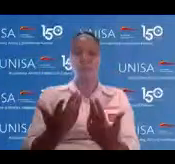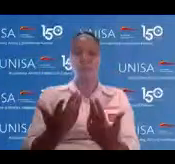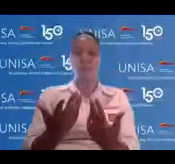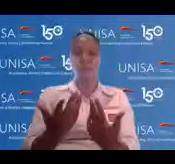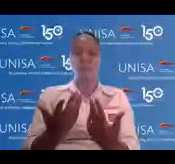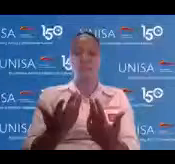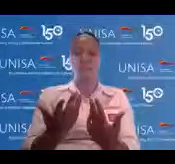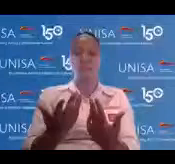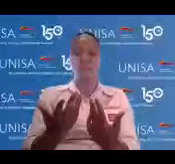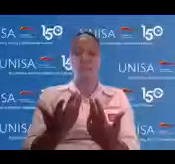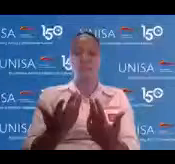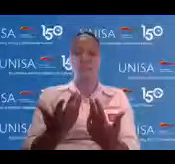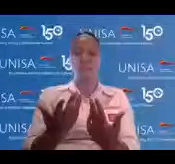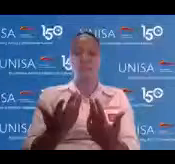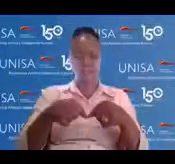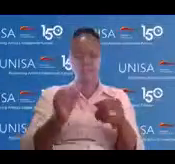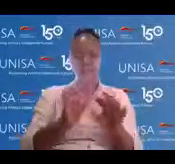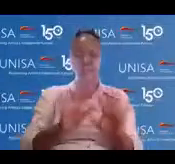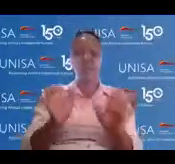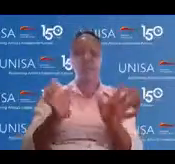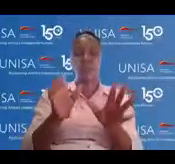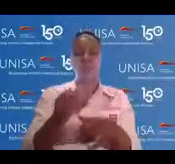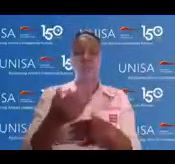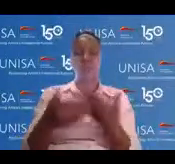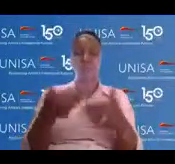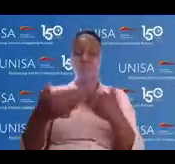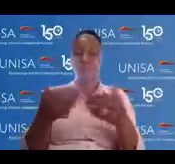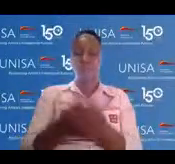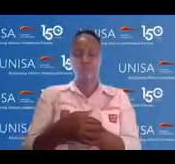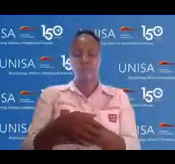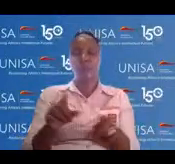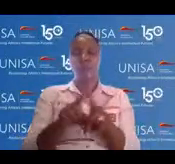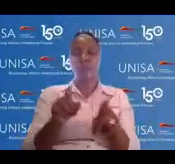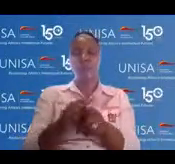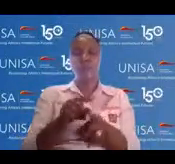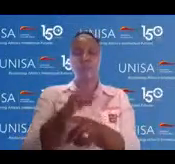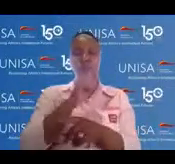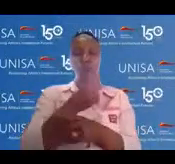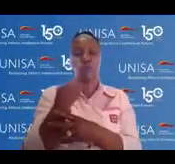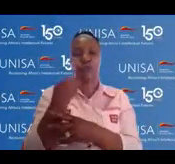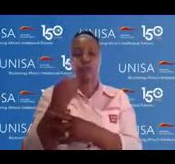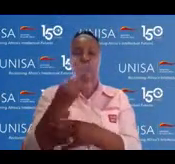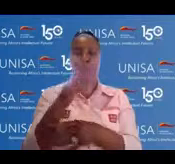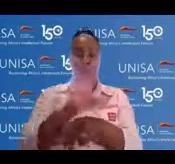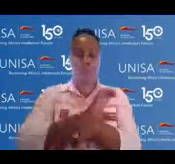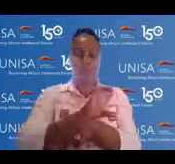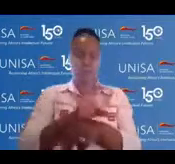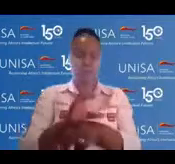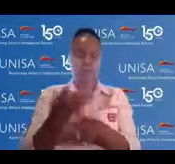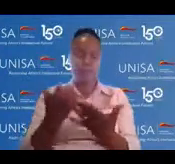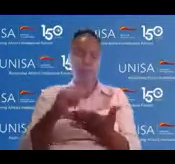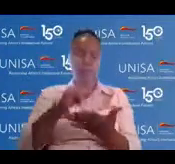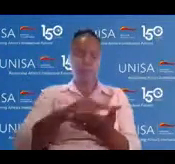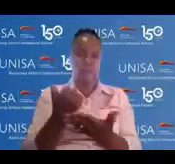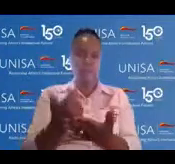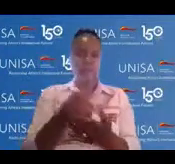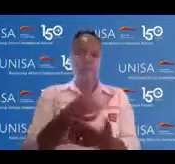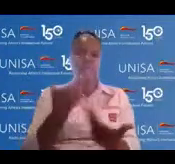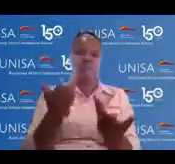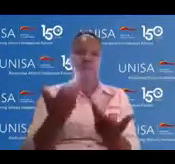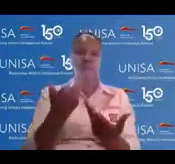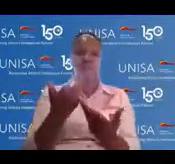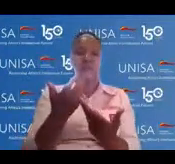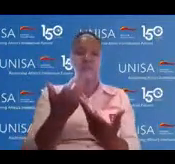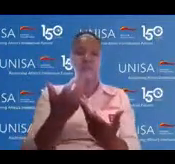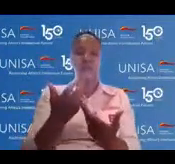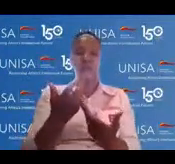conditions. Now, since I'm using 2 monitors, you'll notice I get this message over here. Now, that means